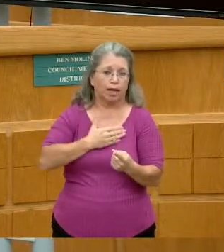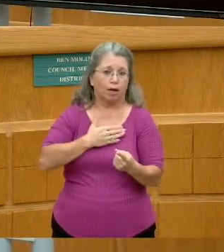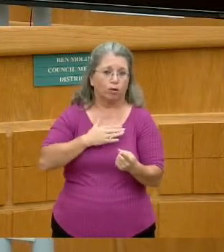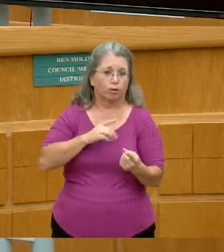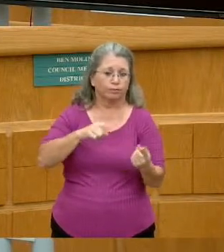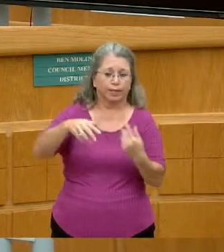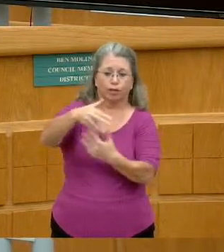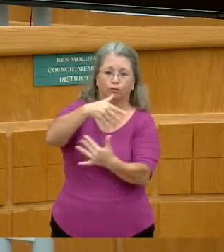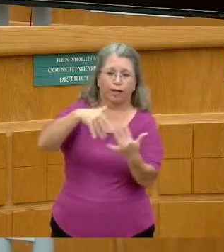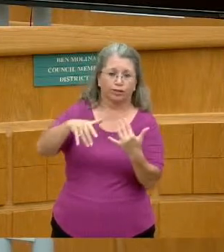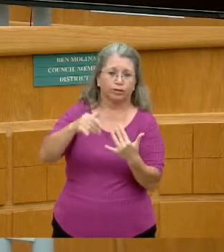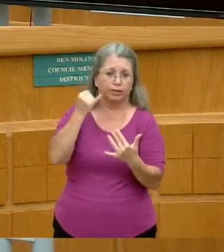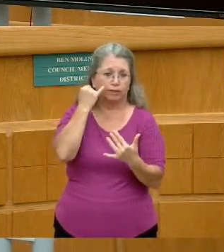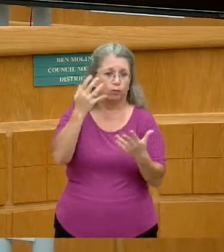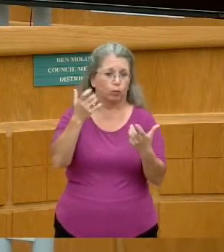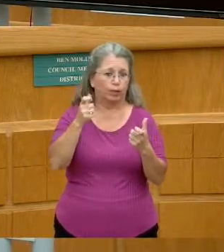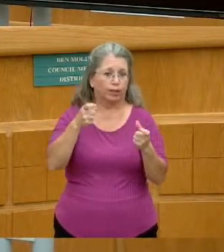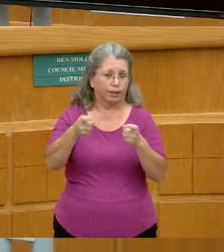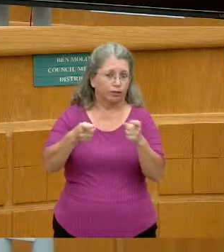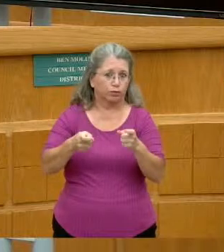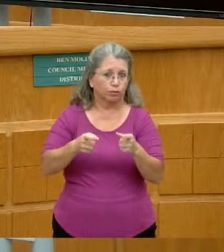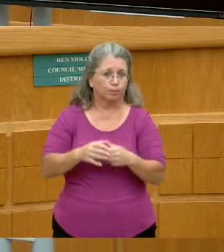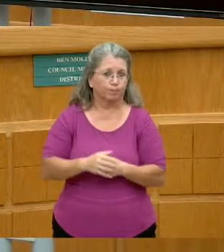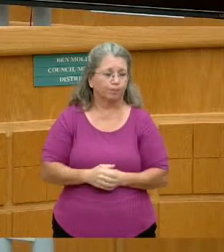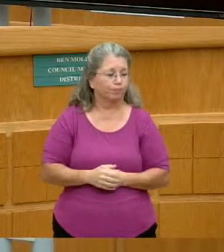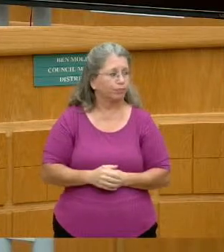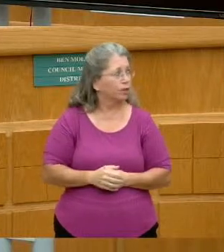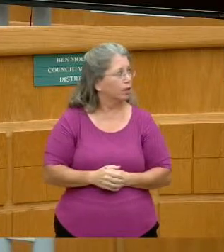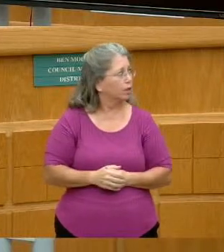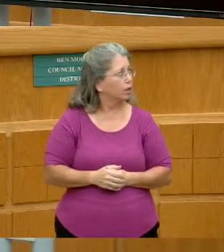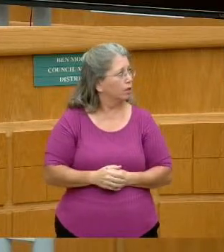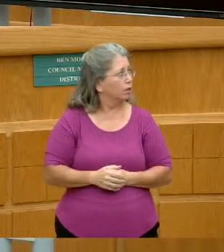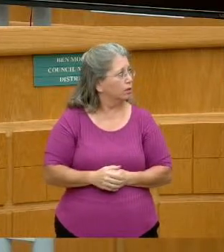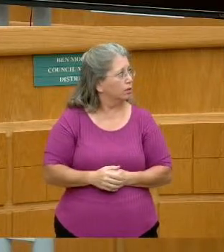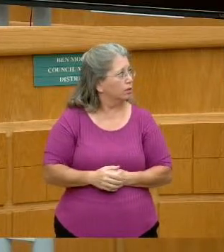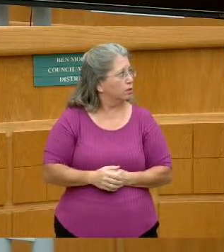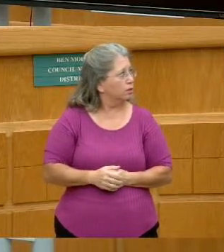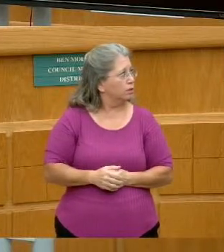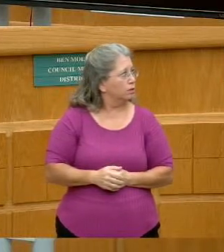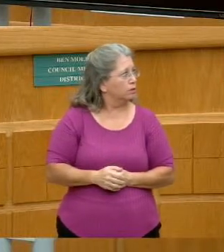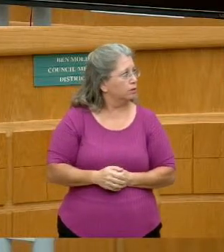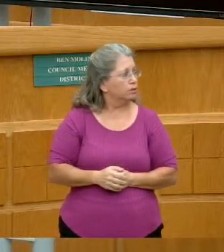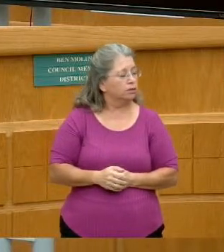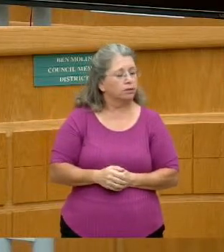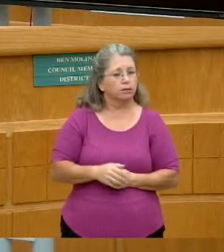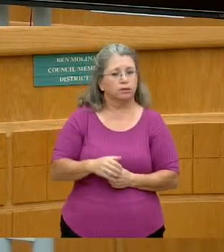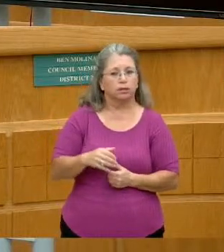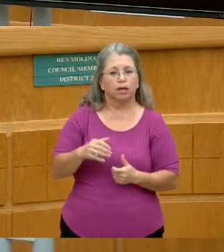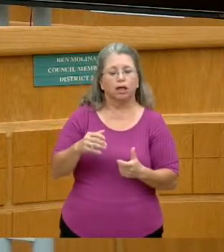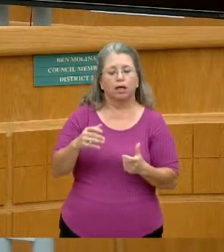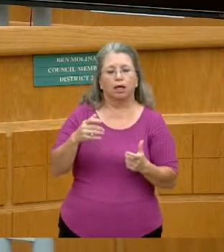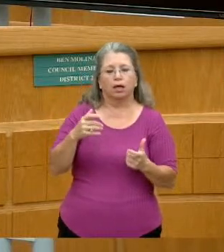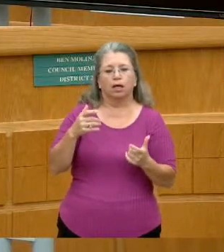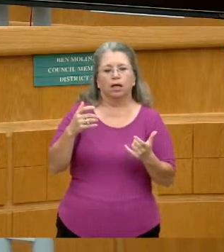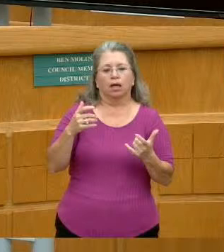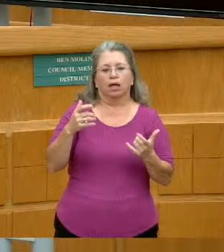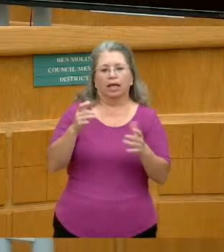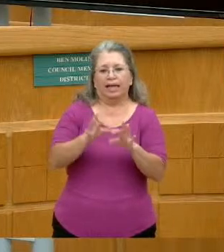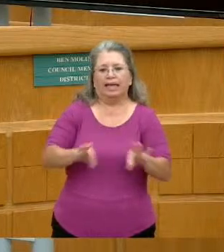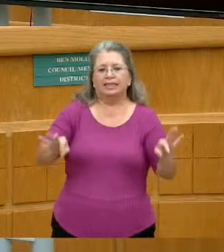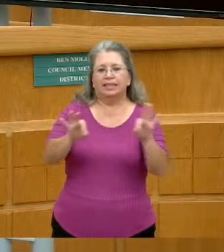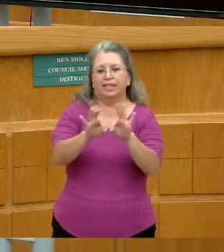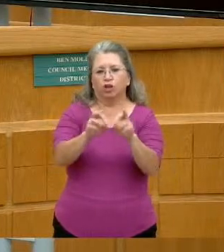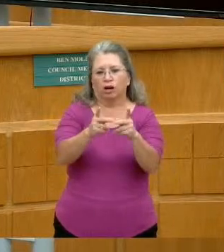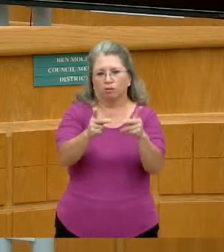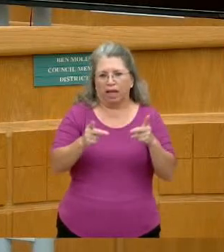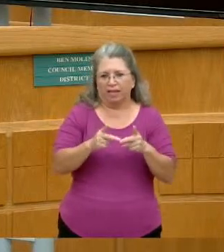Last one of these I'm going to show you is the essential gatherings in blue, which is right now we're using grocery stores and home improvement stores